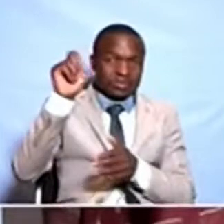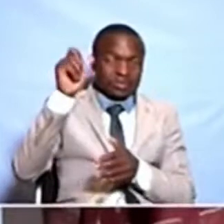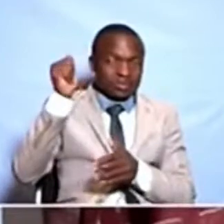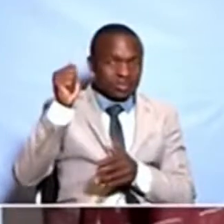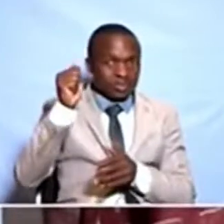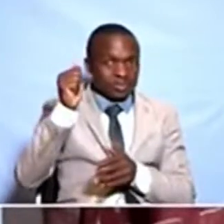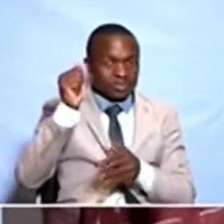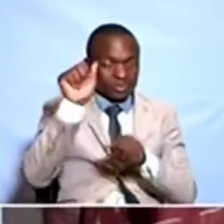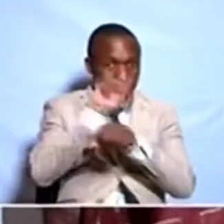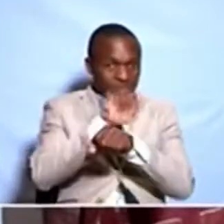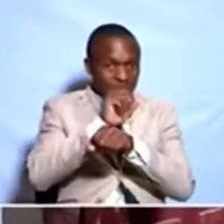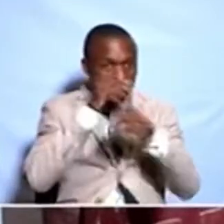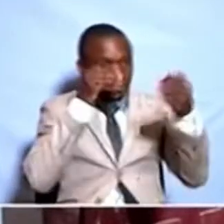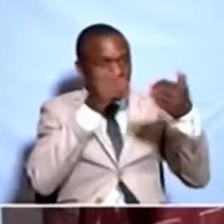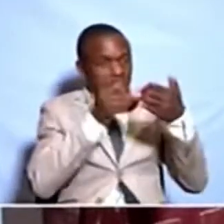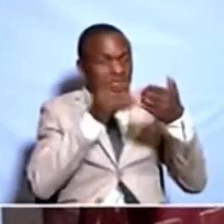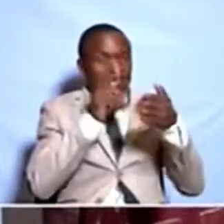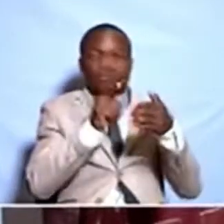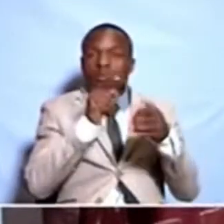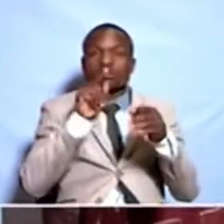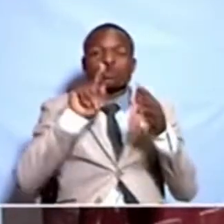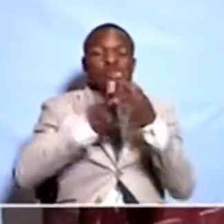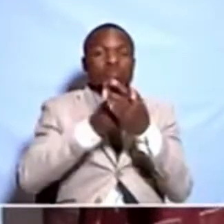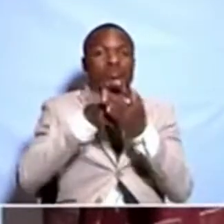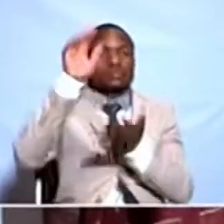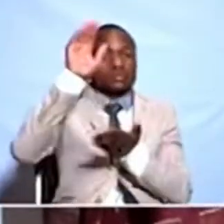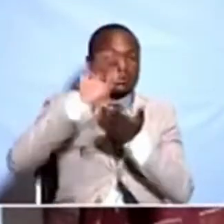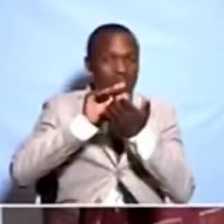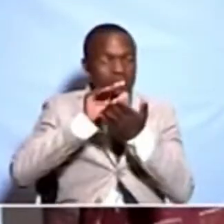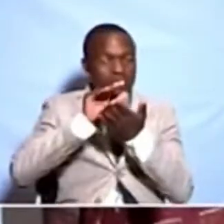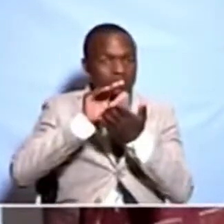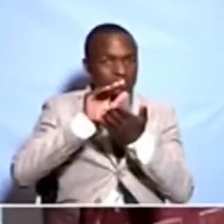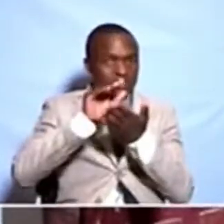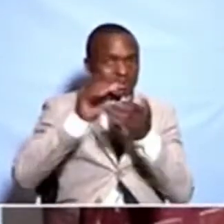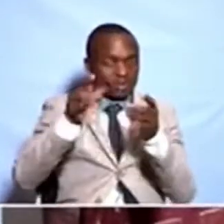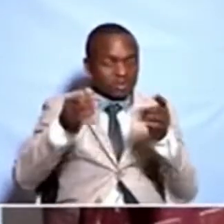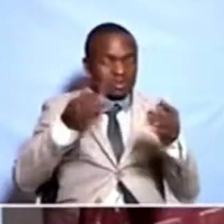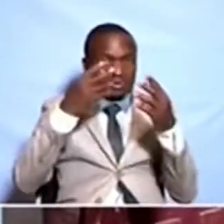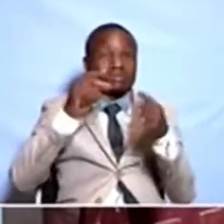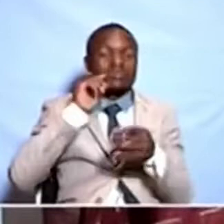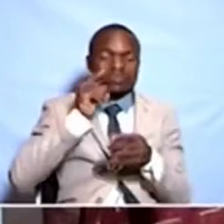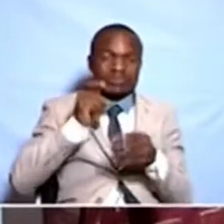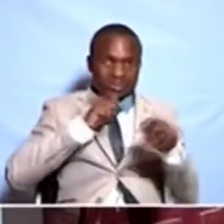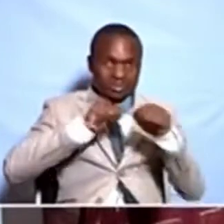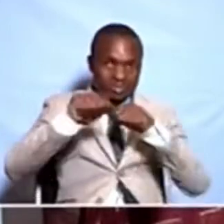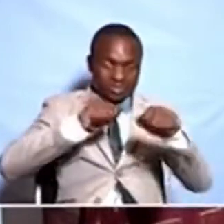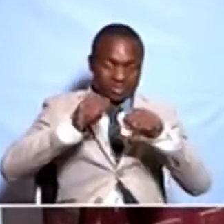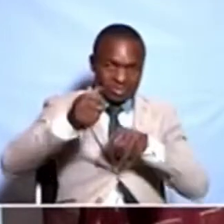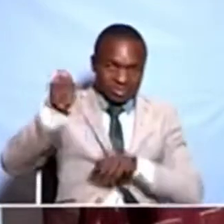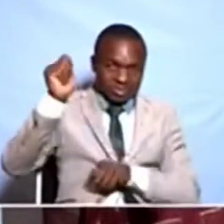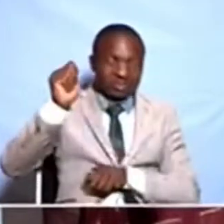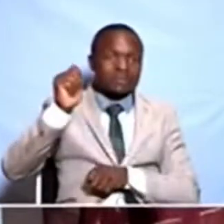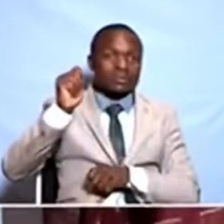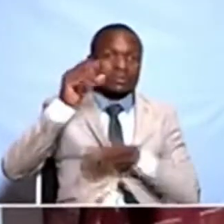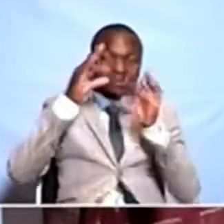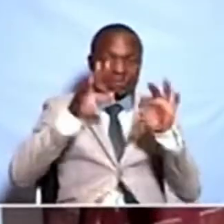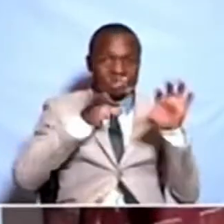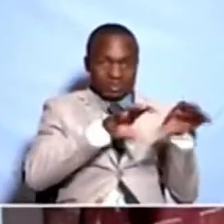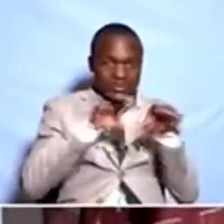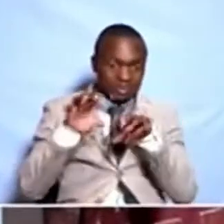nearby. Therefore, you start reducing speed. Control yourself. Be your own regulator. And if you do